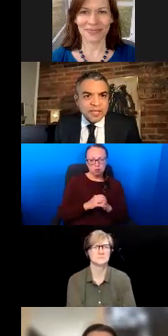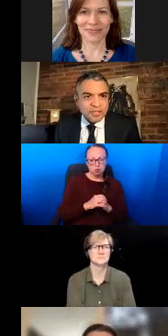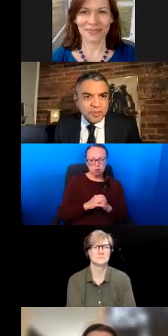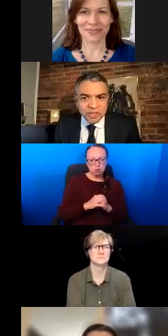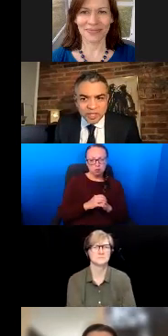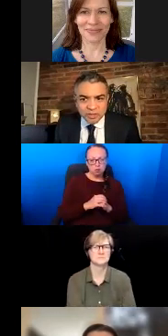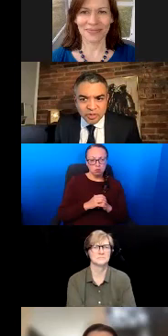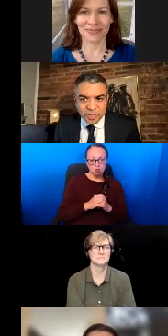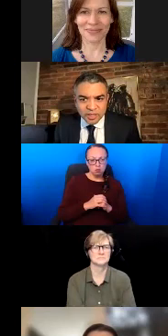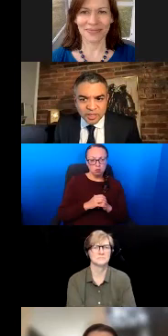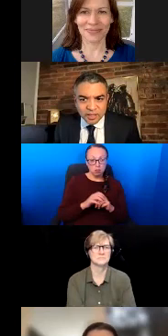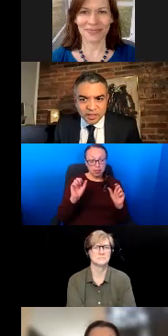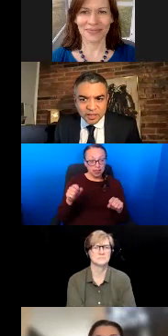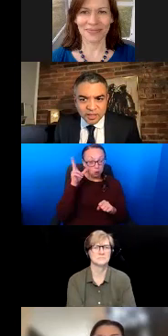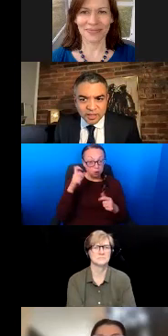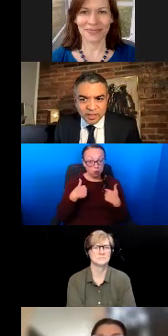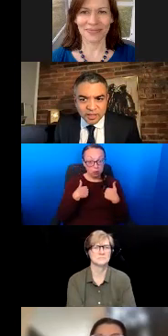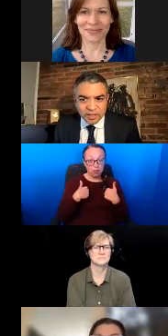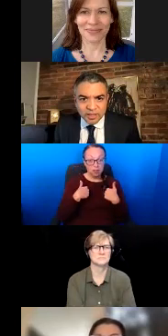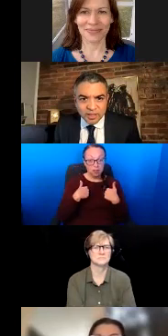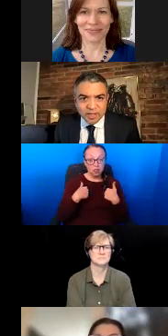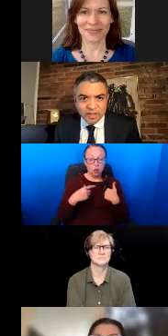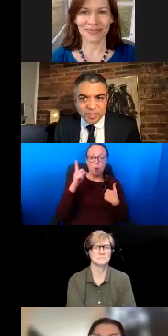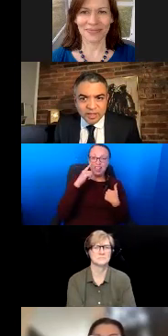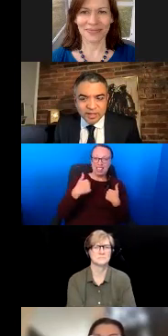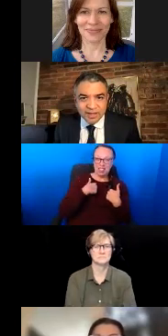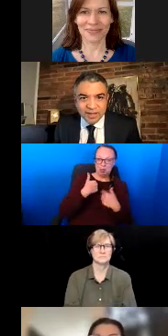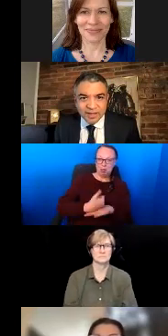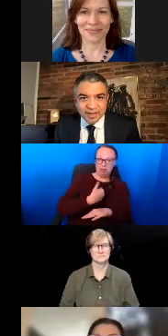No, still muted? Can you hear me? Maybe it's me, I apologize.